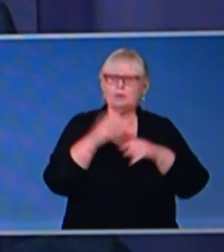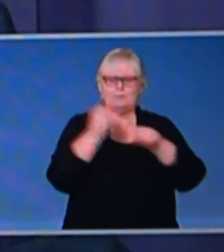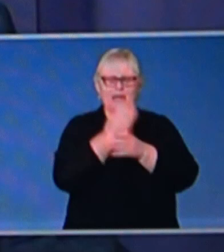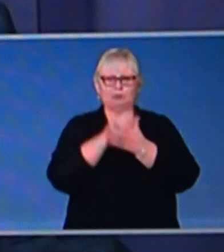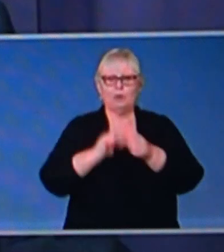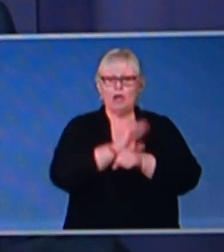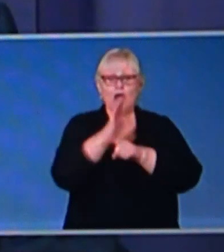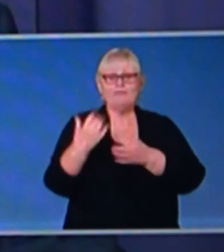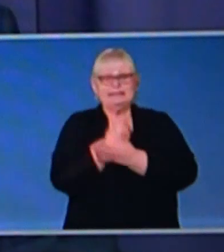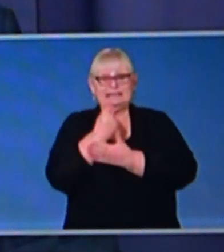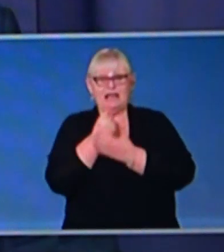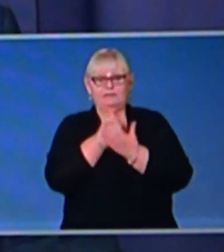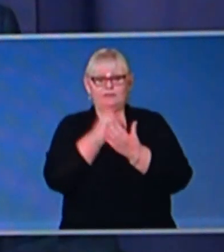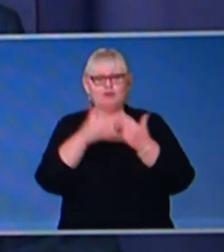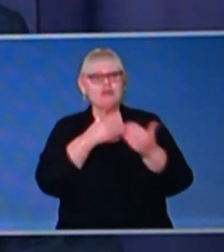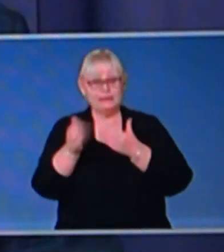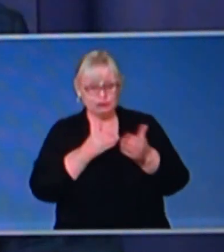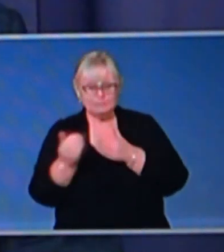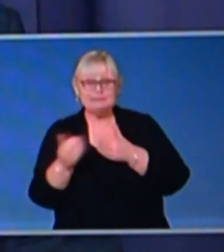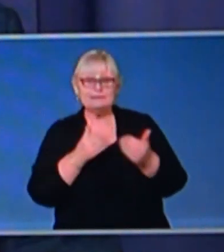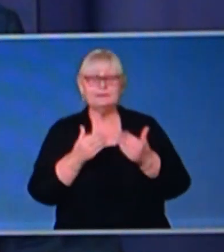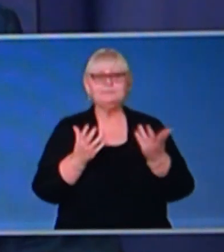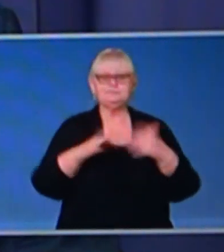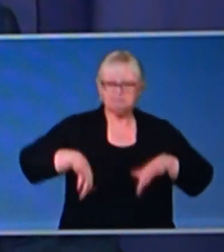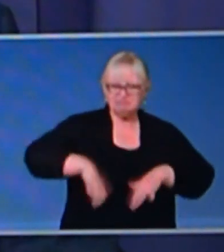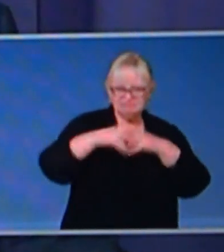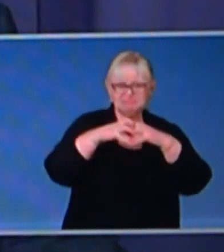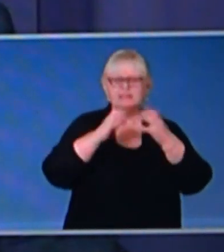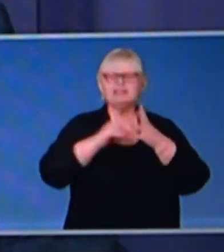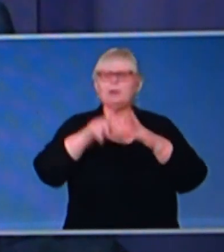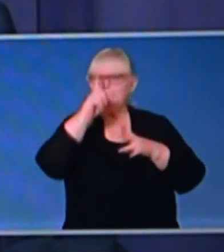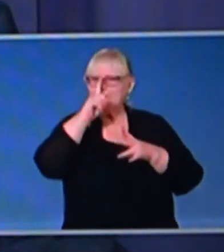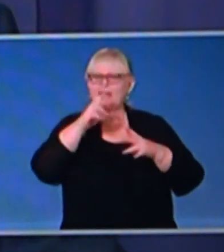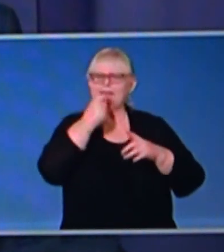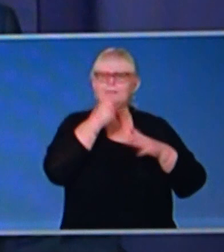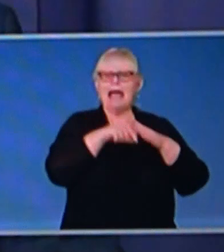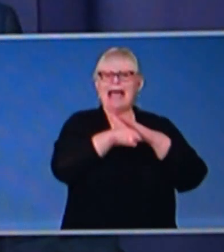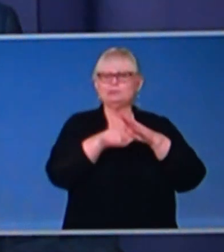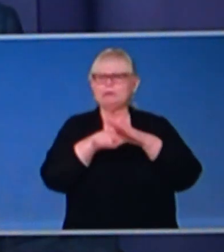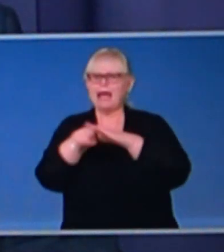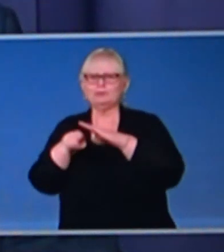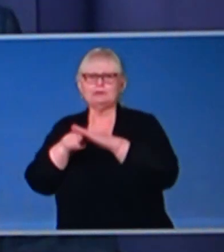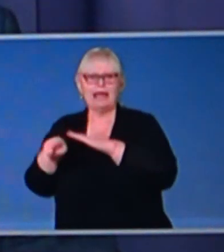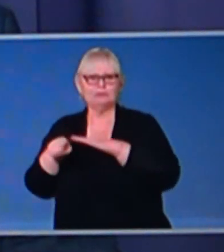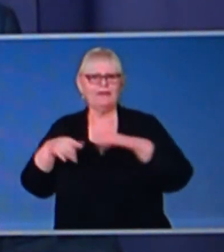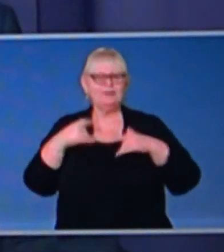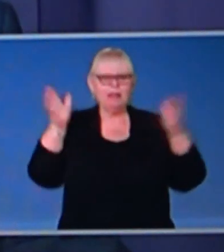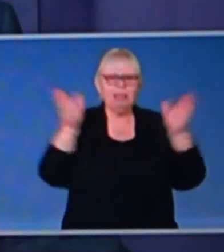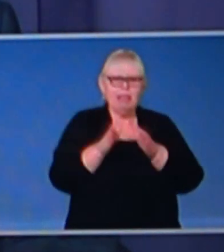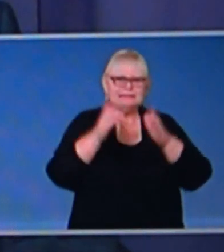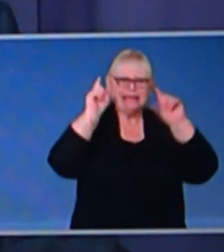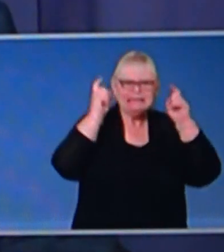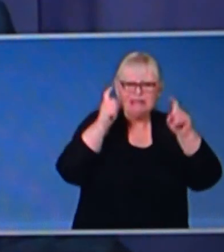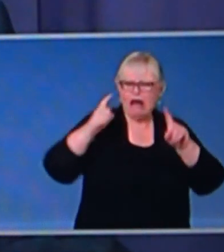COVID-safe arrangements in place so people won't be constrained as they have been. they won't be under as much anxiety as they have